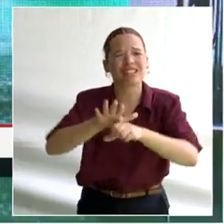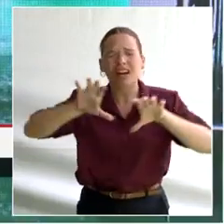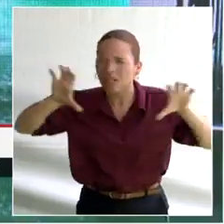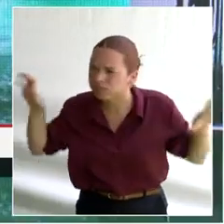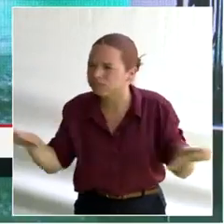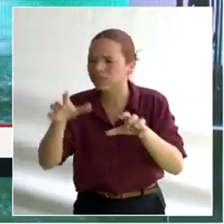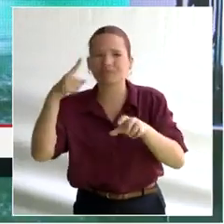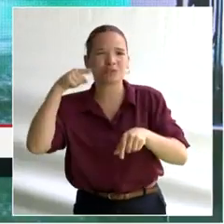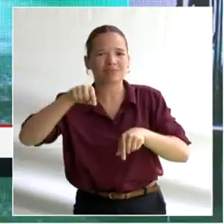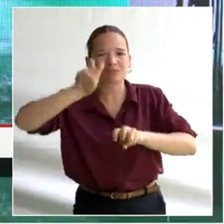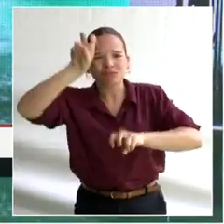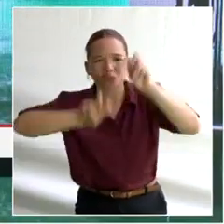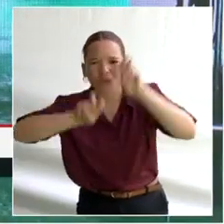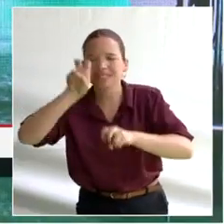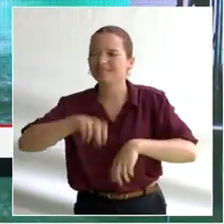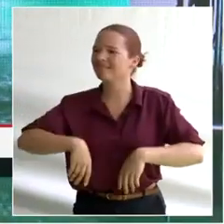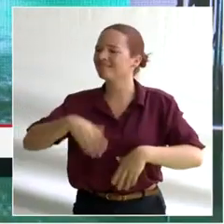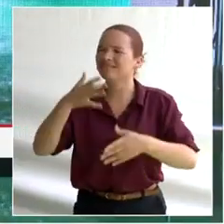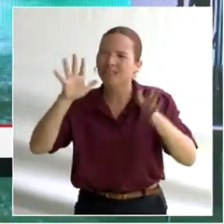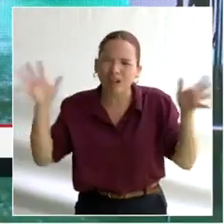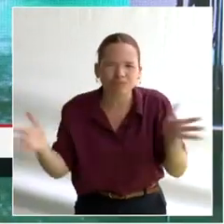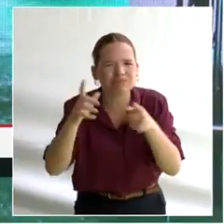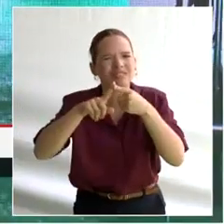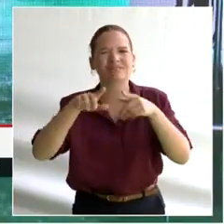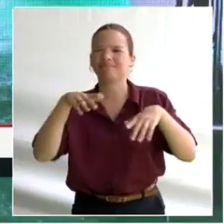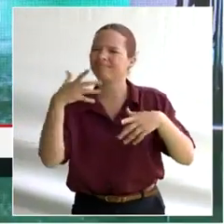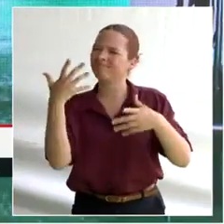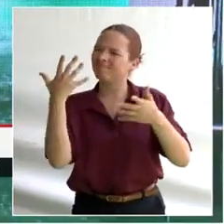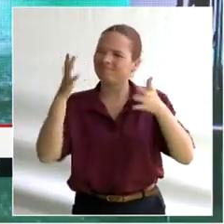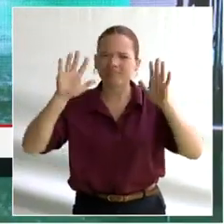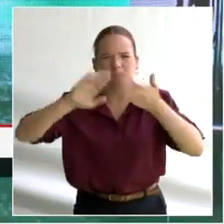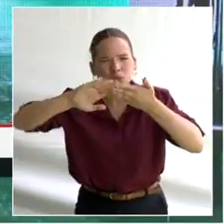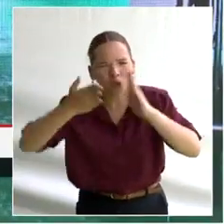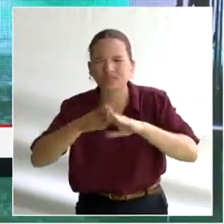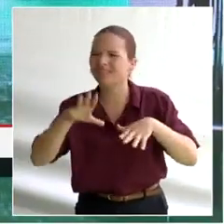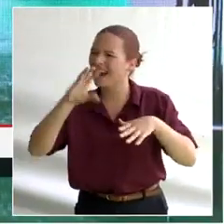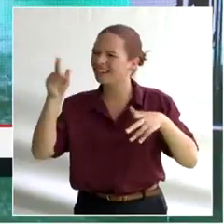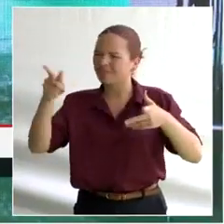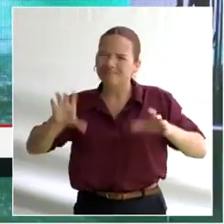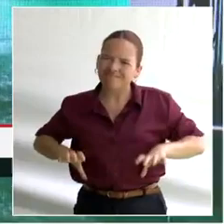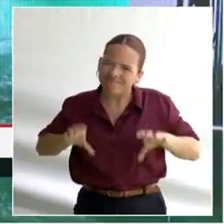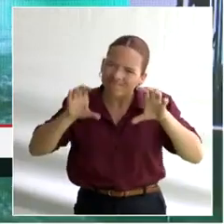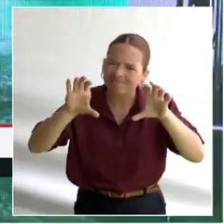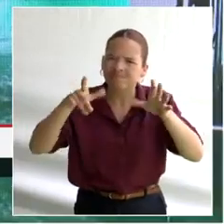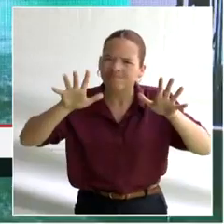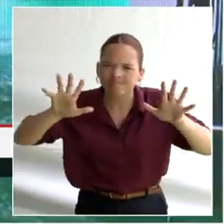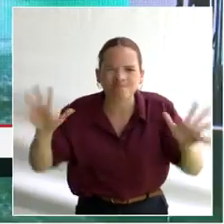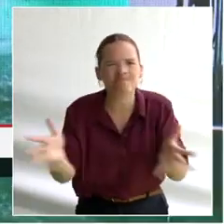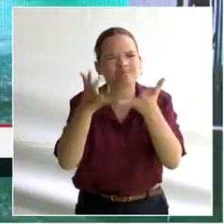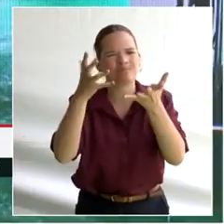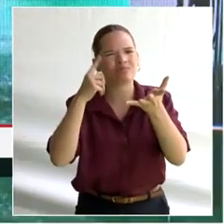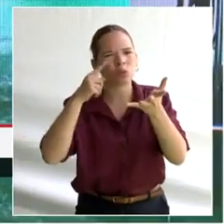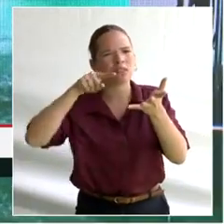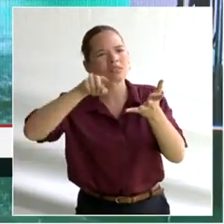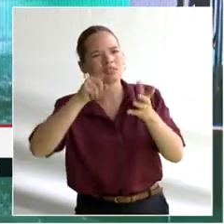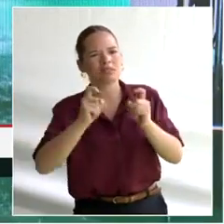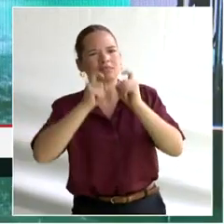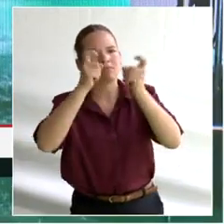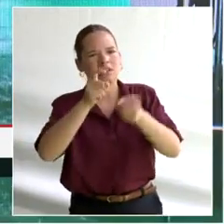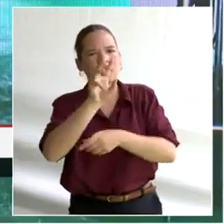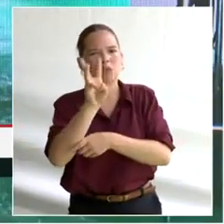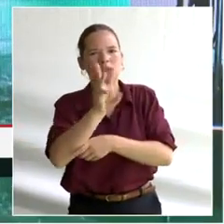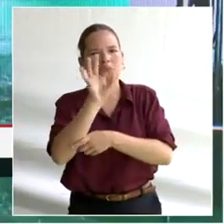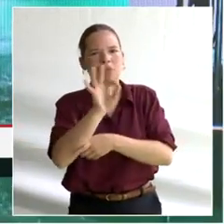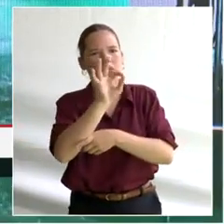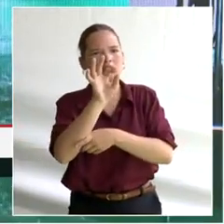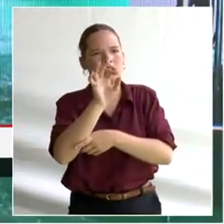investments together and to WTF are really, really mean a ton. So thank you, Rose Cohen and